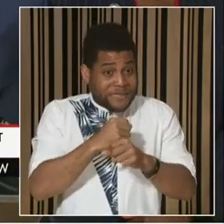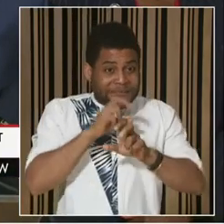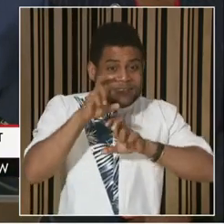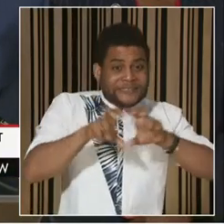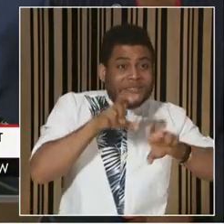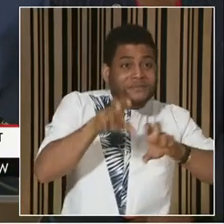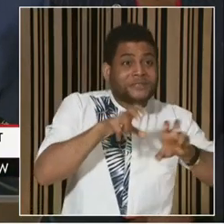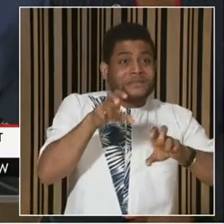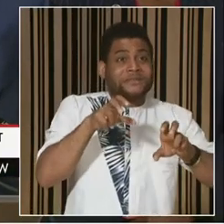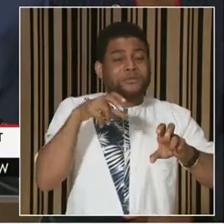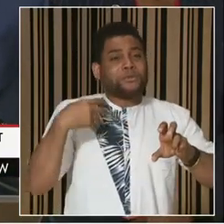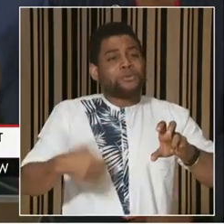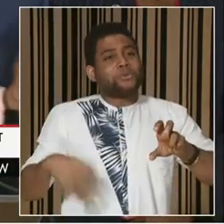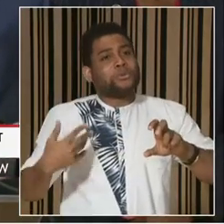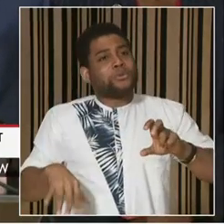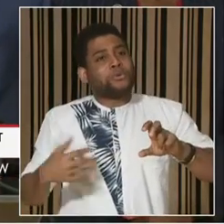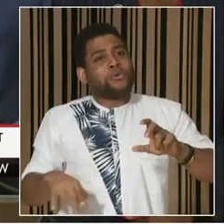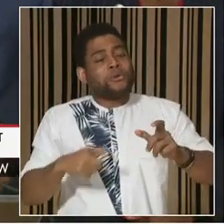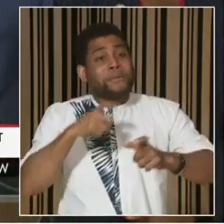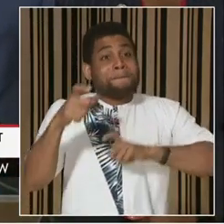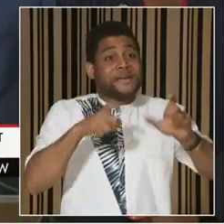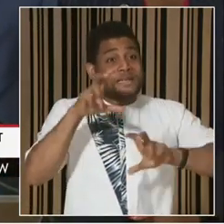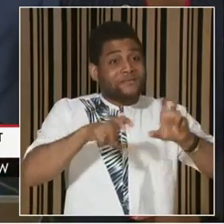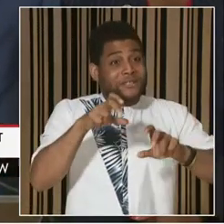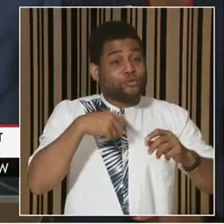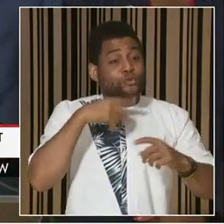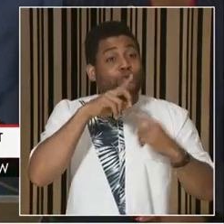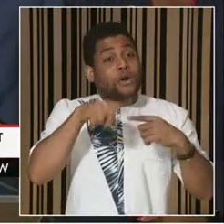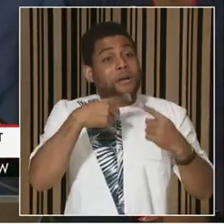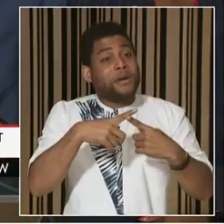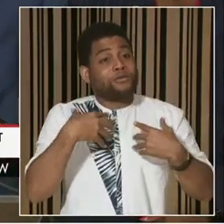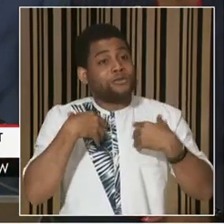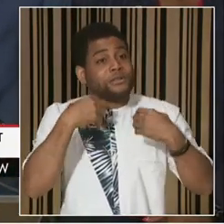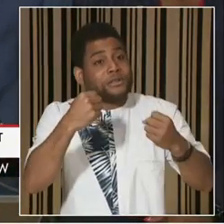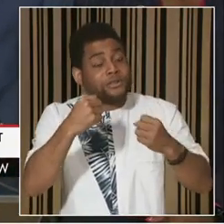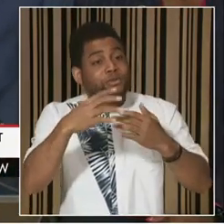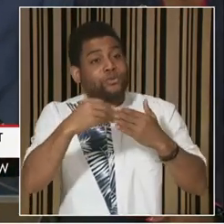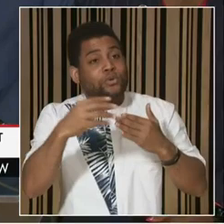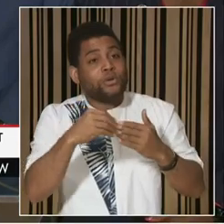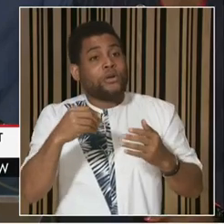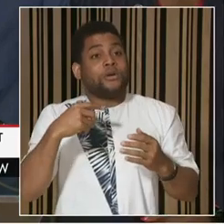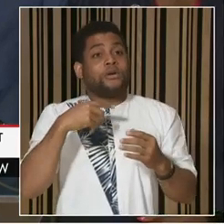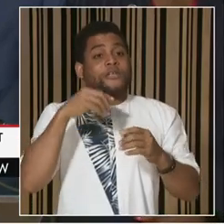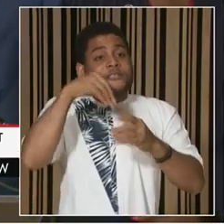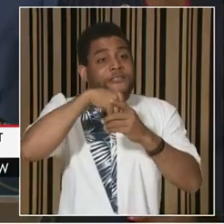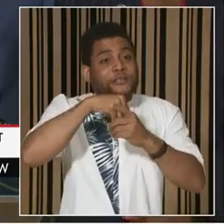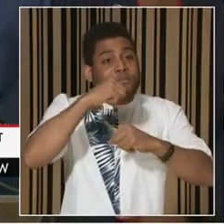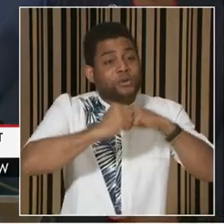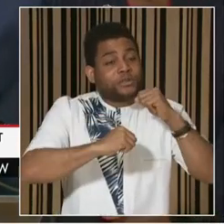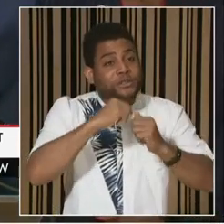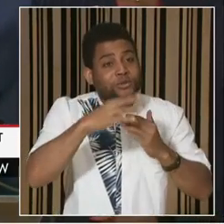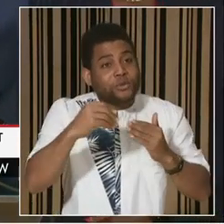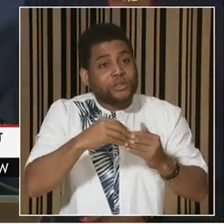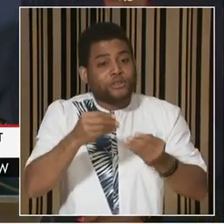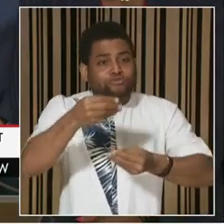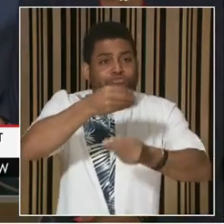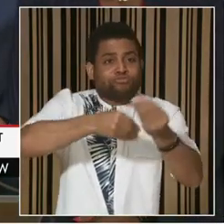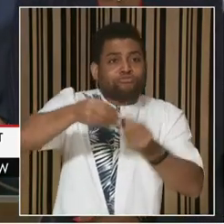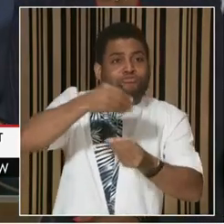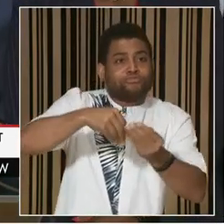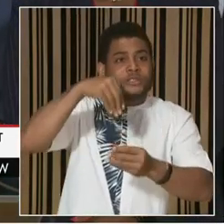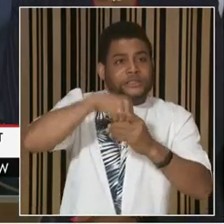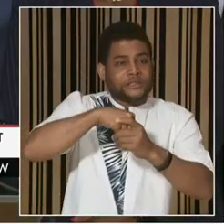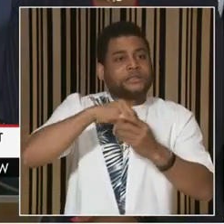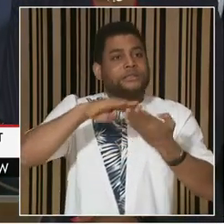includes recovery dollars. We also have infrastructure dollars that are flowing, that will begin flowing through the city. And I